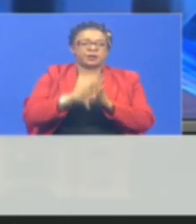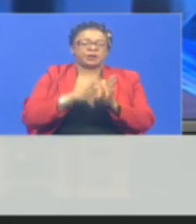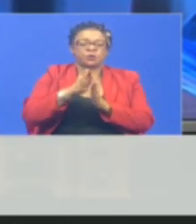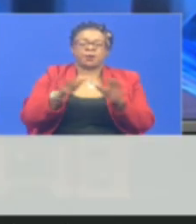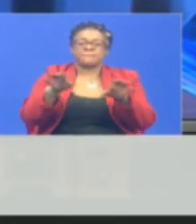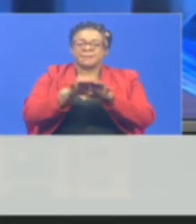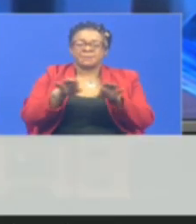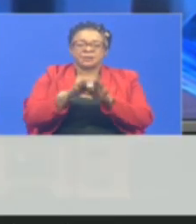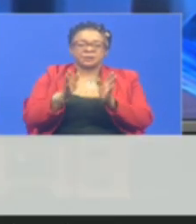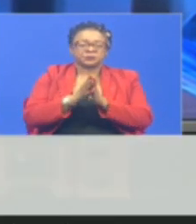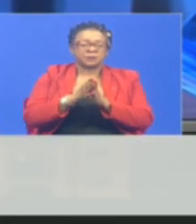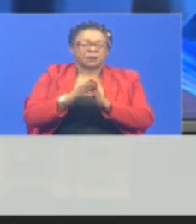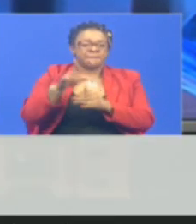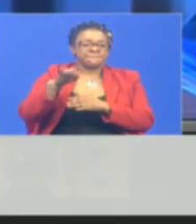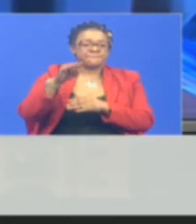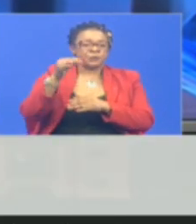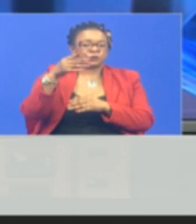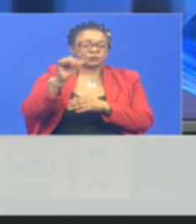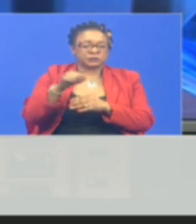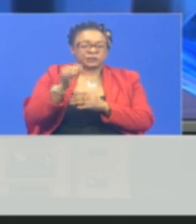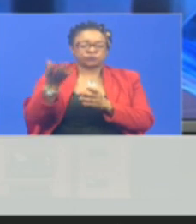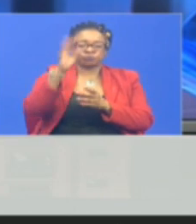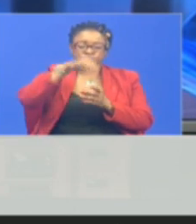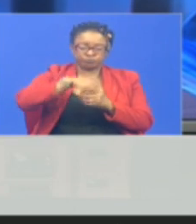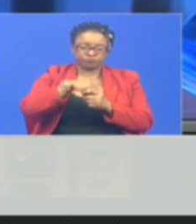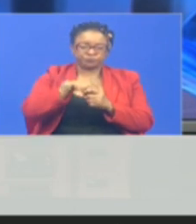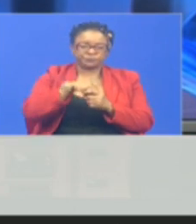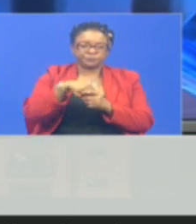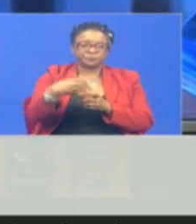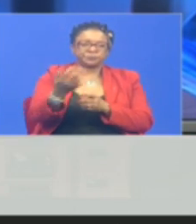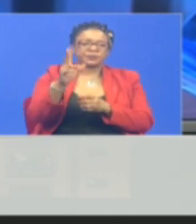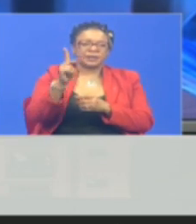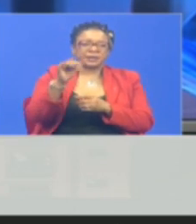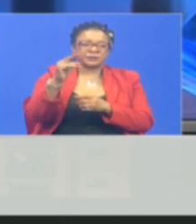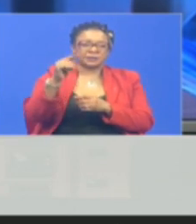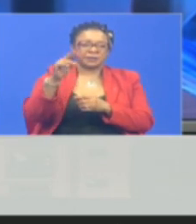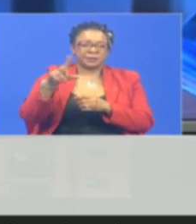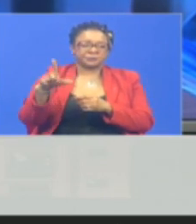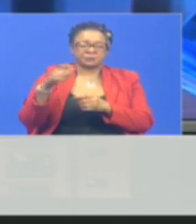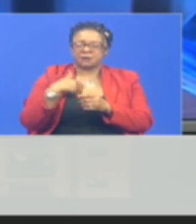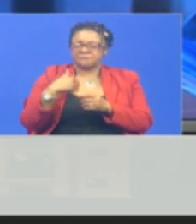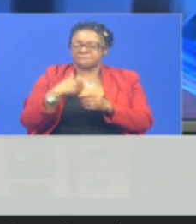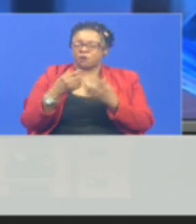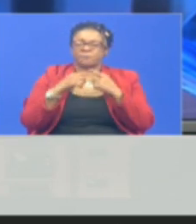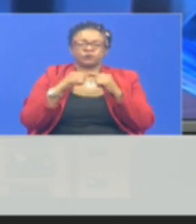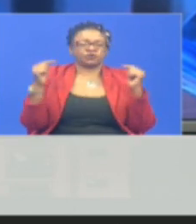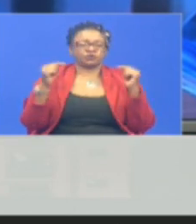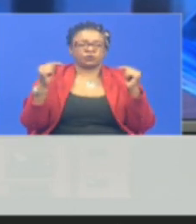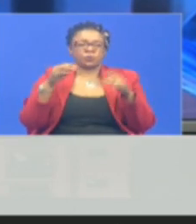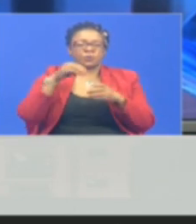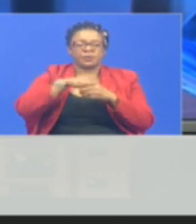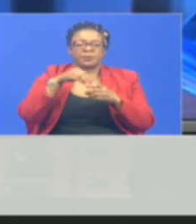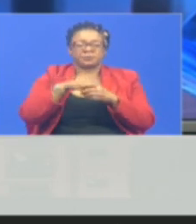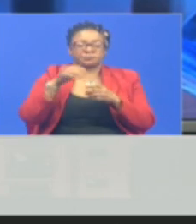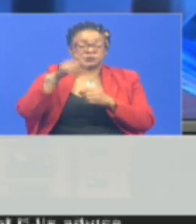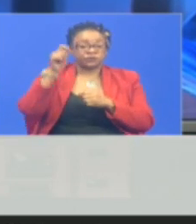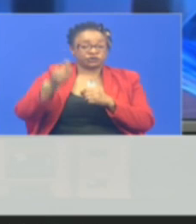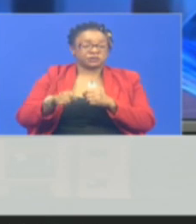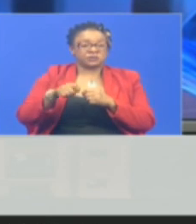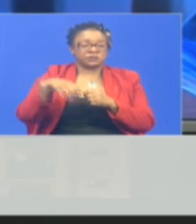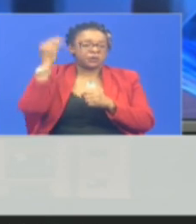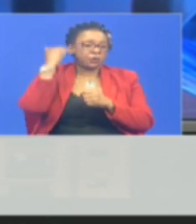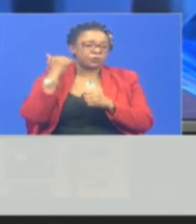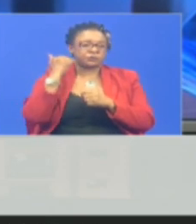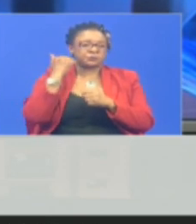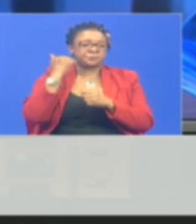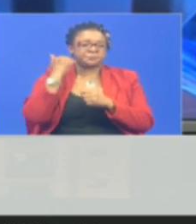Ports Authority into the Kenya Transport and Logistics Network is facing fresh opposition within the corridors of justice. In a petition filed in